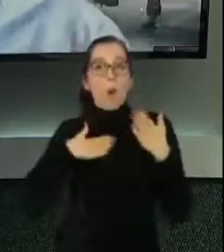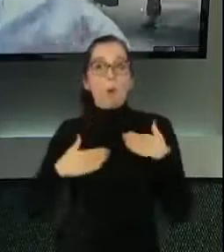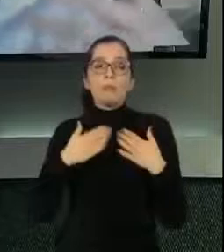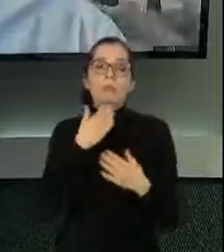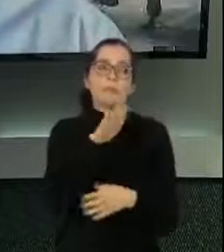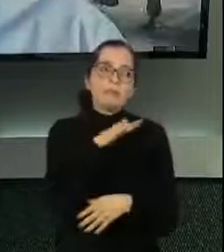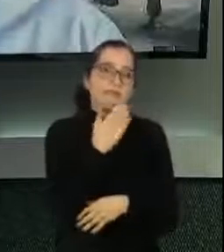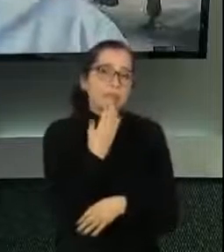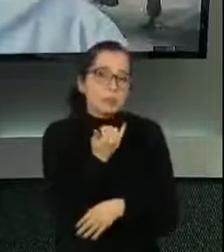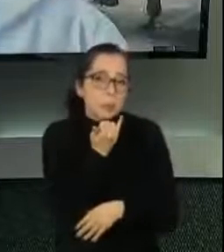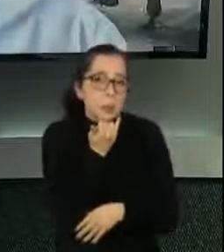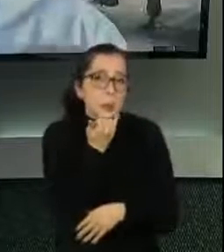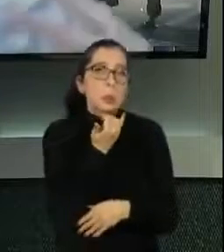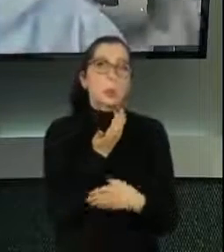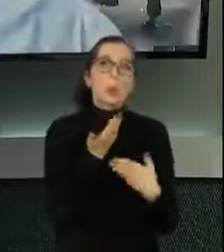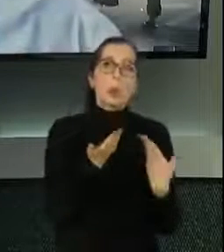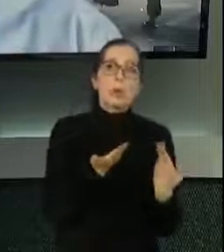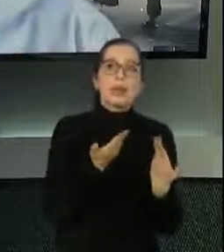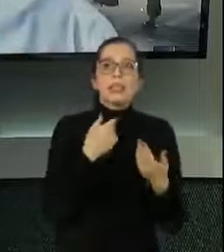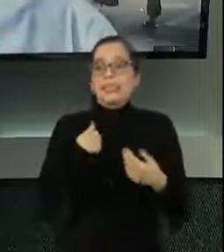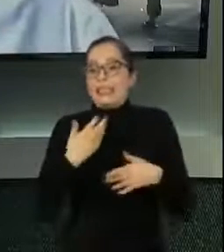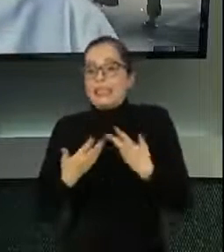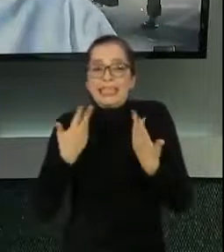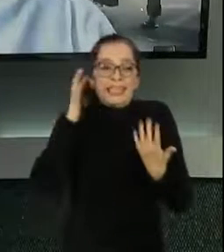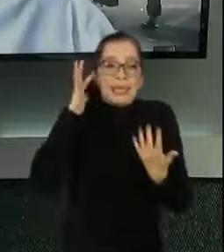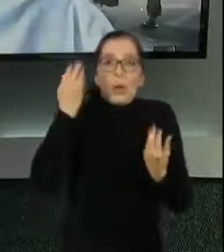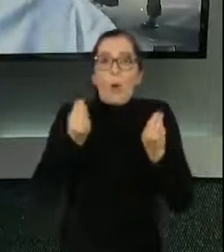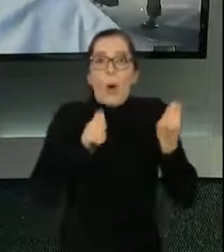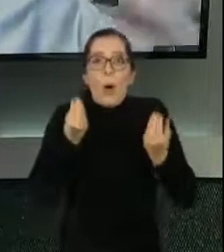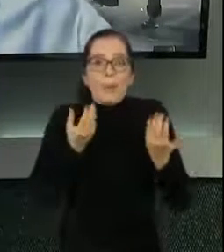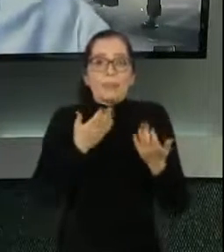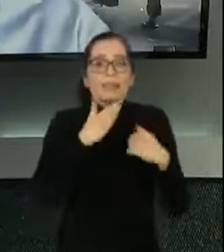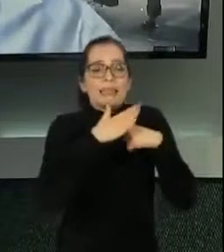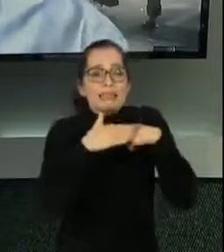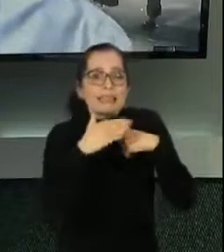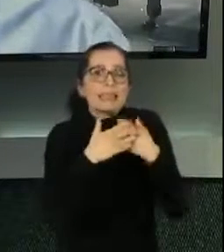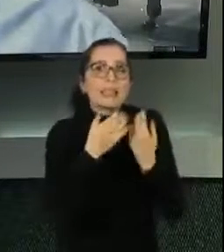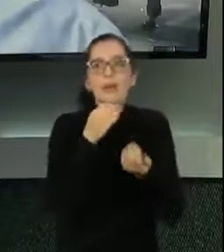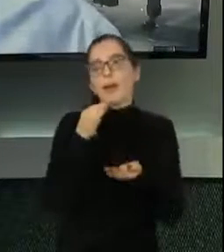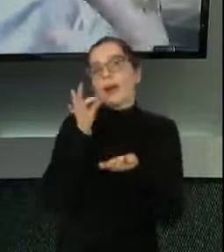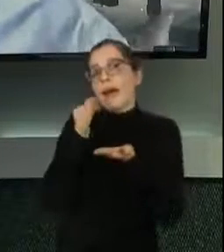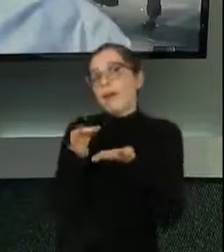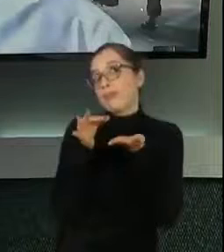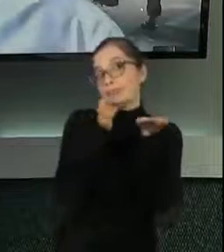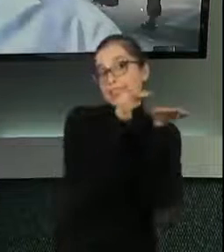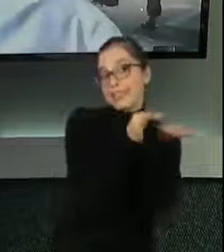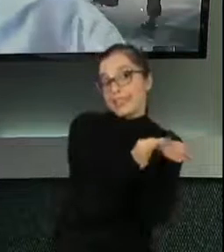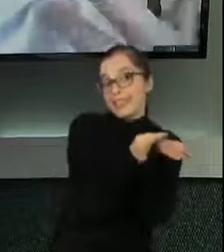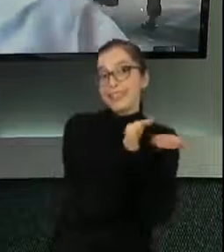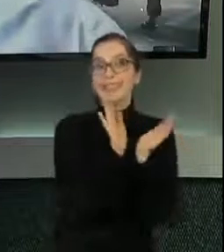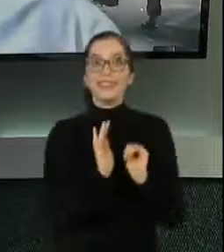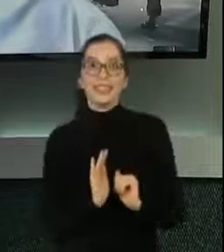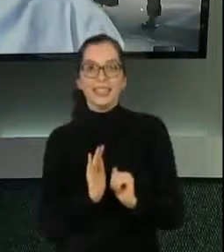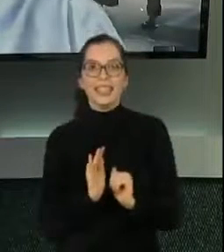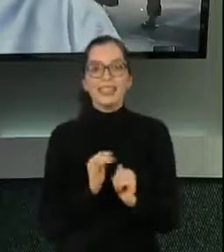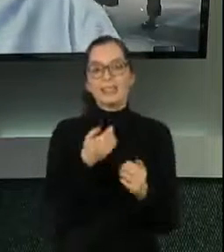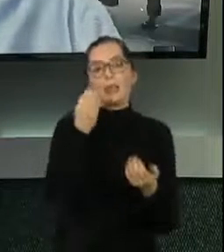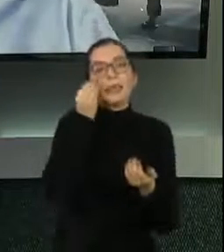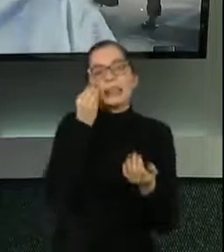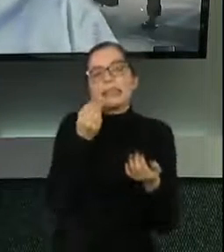We apologize or we say something or we do something nice like bringing someone some coffee as